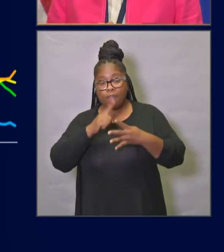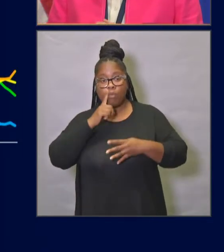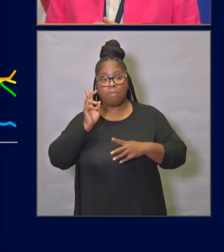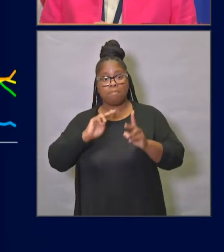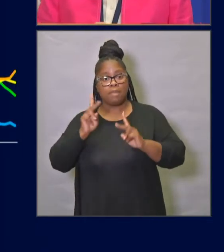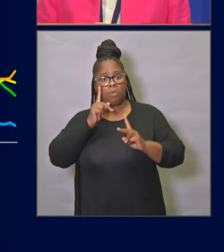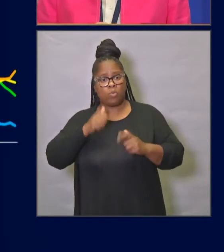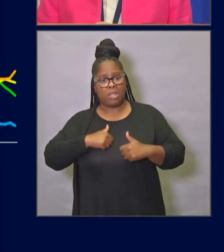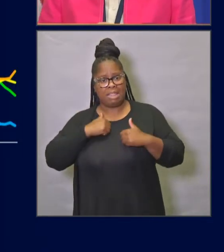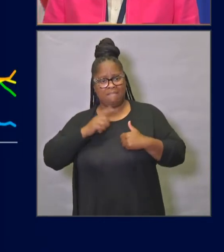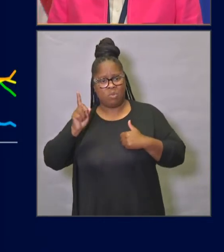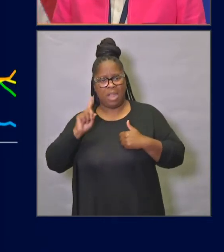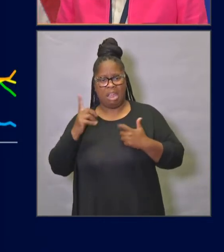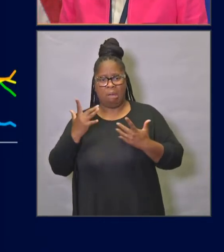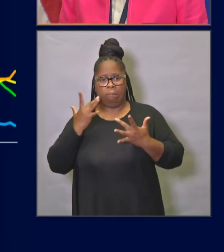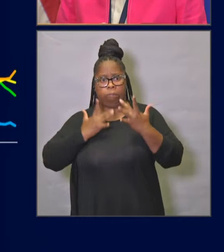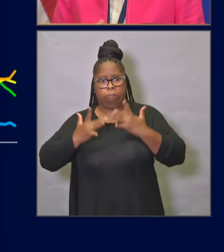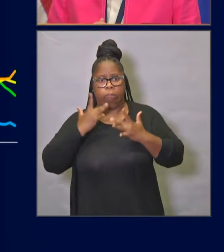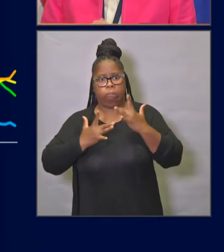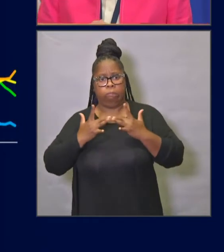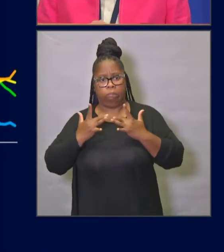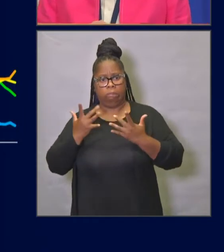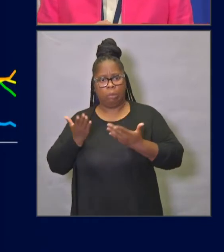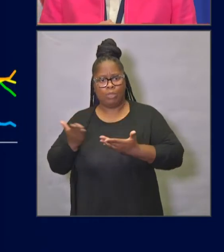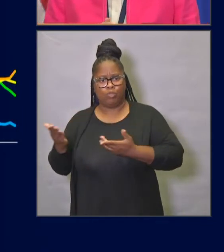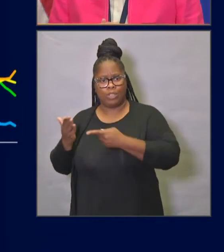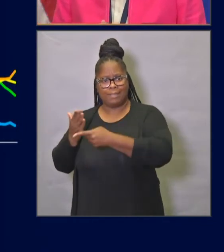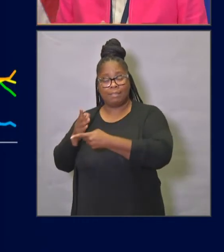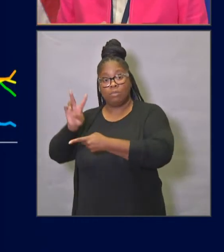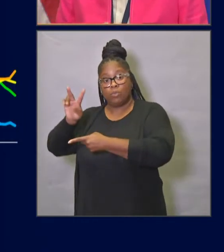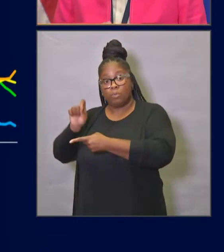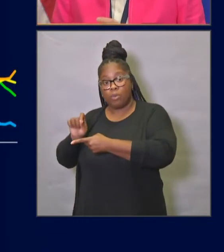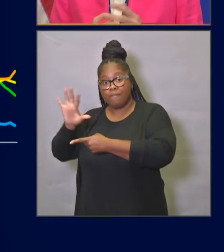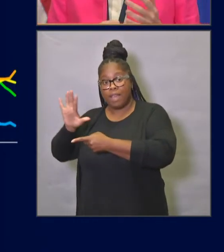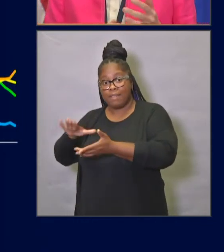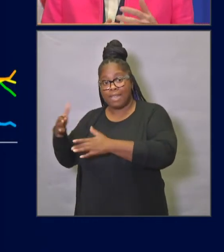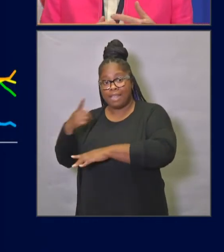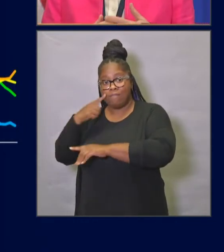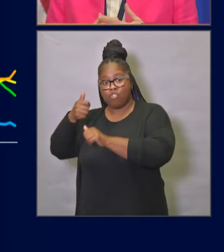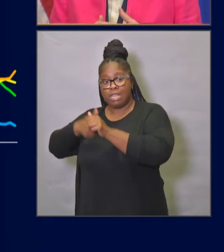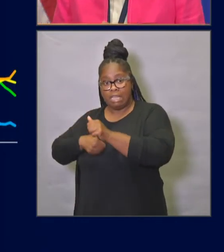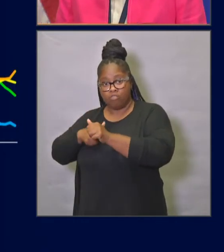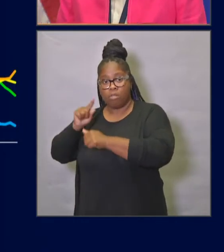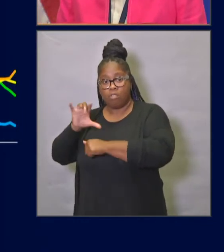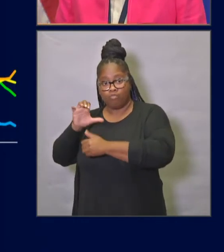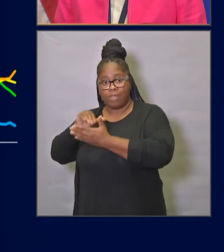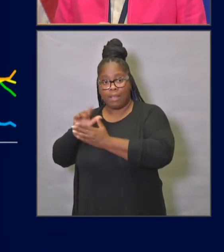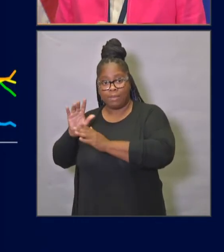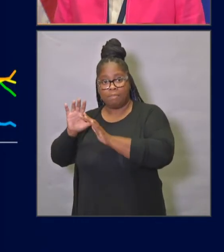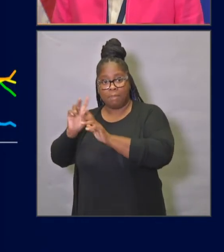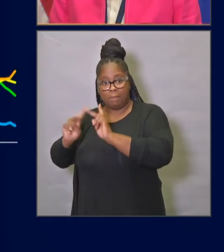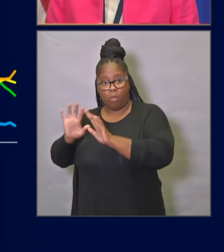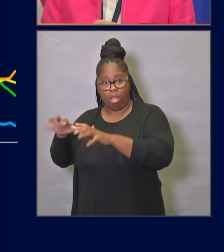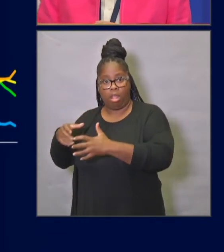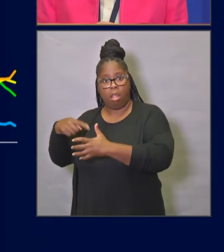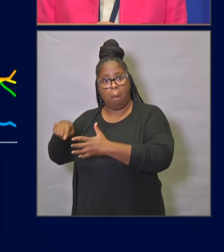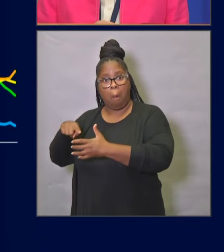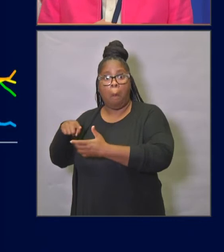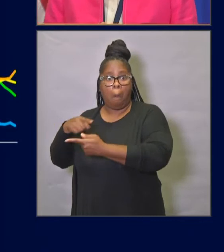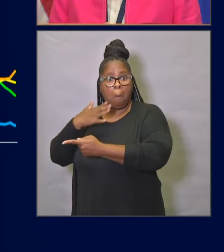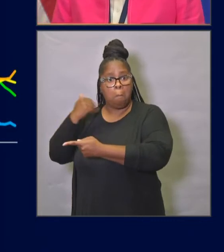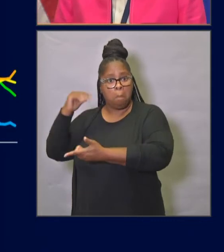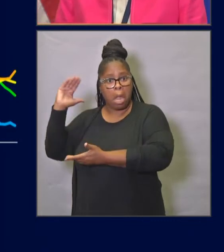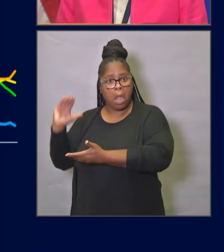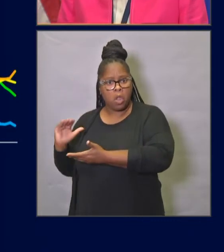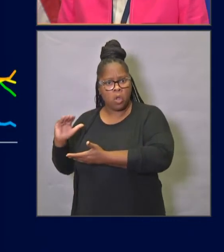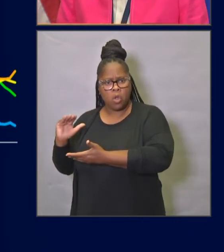areas with the fewest resources was at 2.5 deaths per 100,000 people, a significant decline, but it's still almost